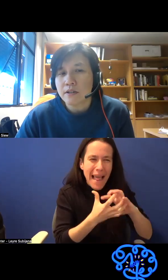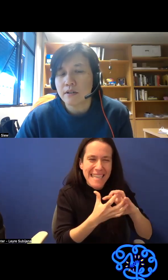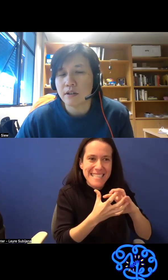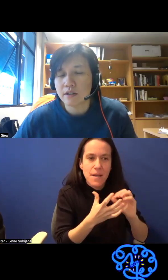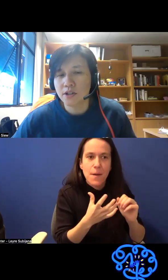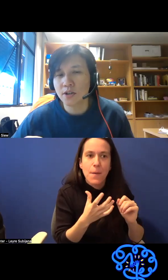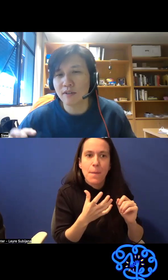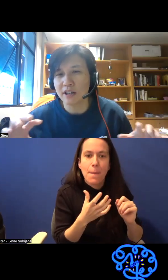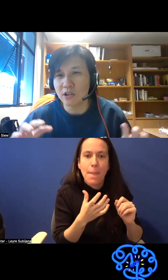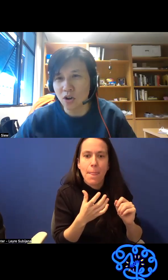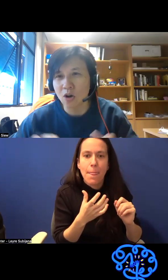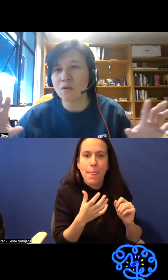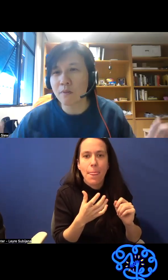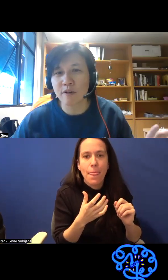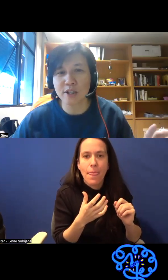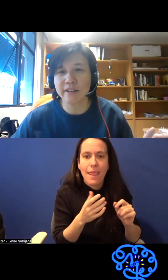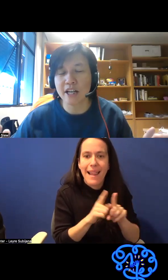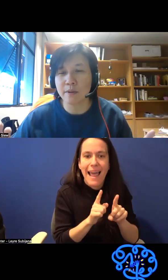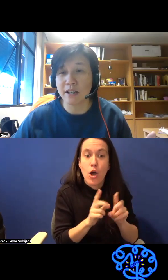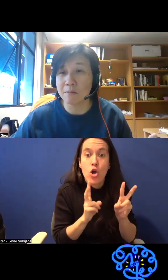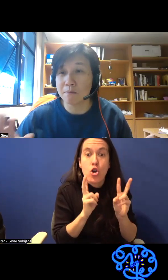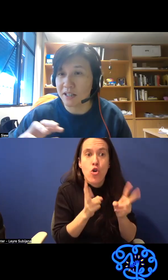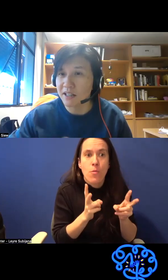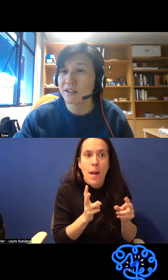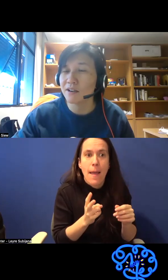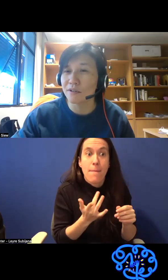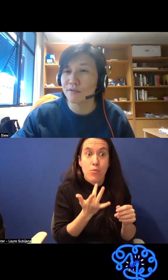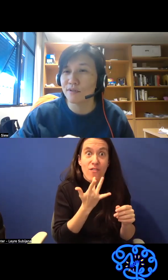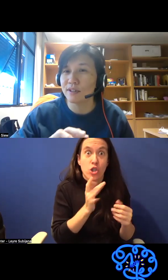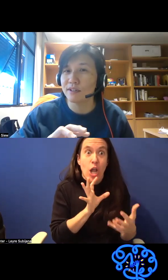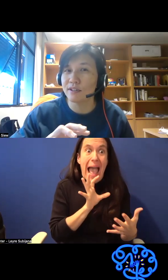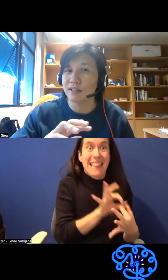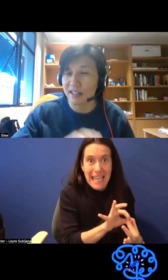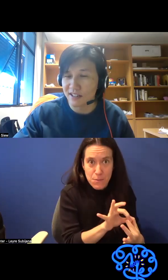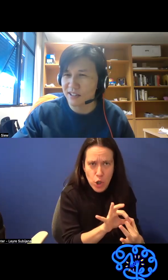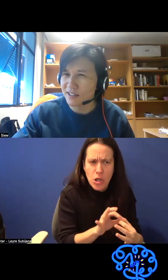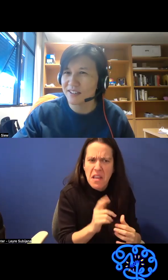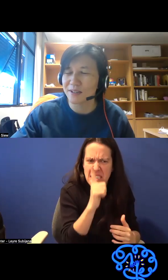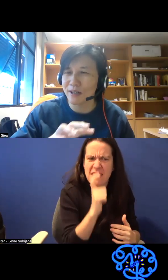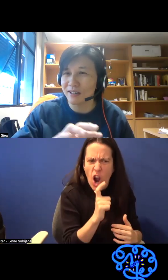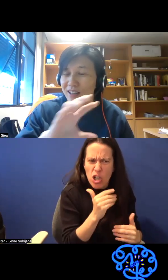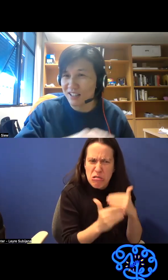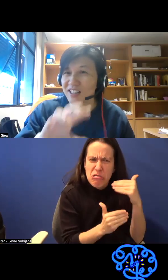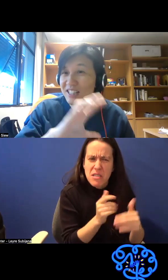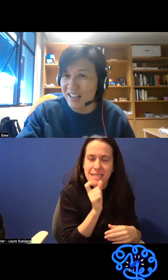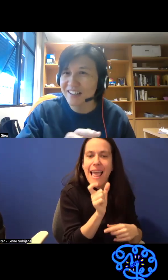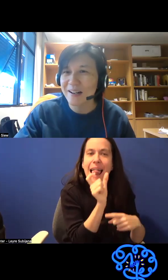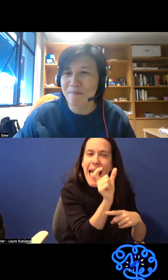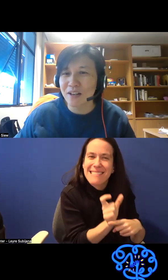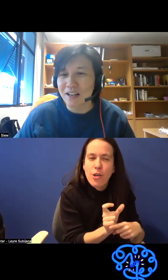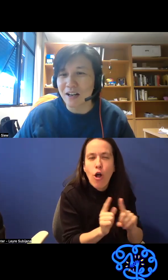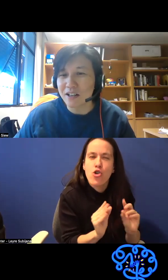is sort of like a normal preferential attachment at the beginning of the lexicon. So when a lexicon is